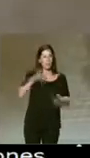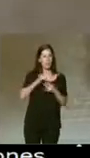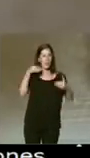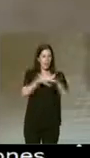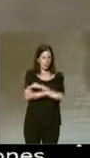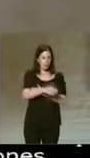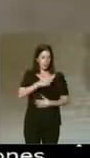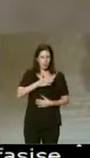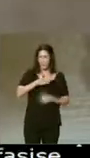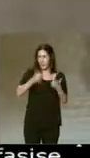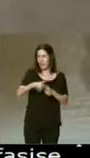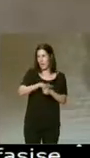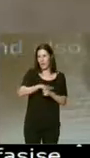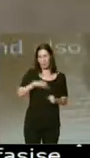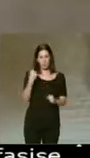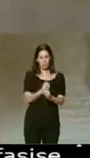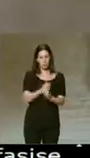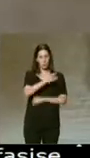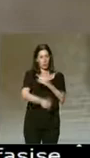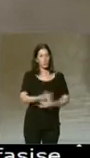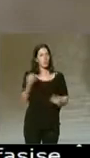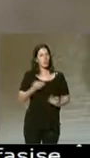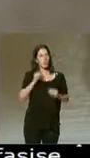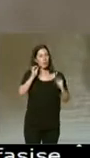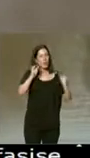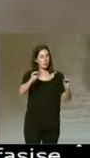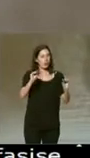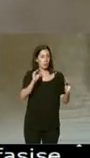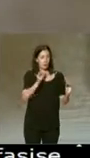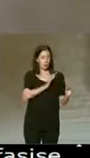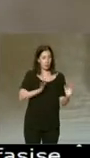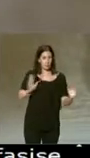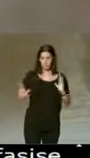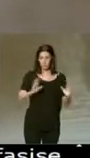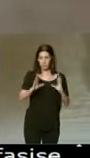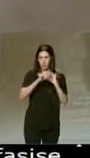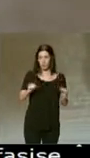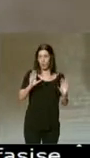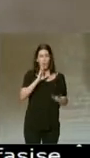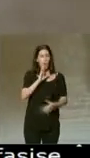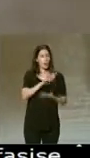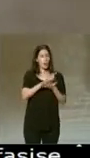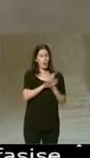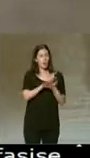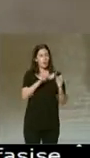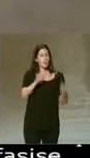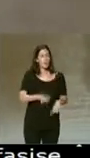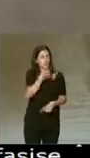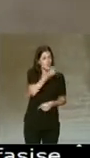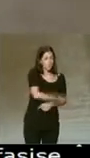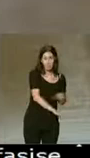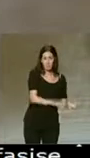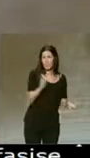also, we need to be very careful when we do this because this is our field of action. So this happens at the university stage,